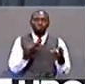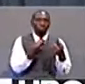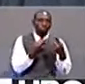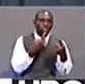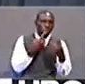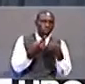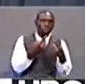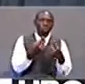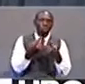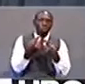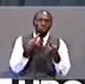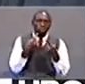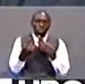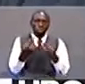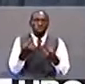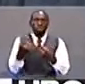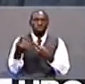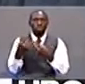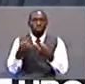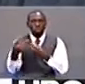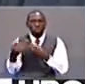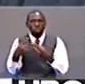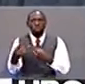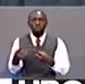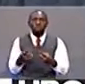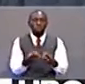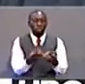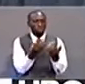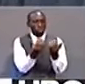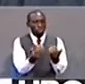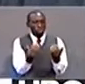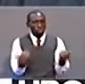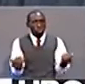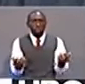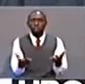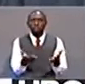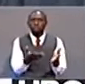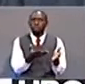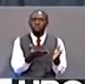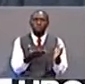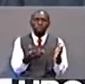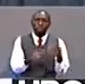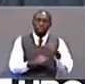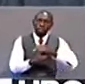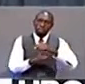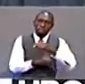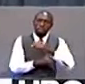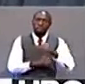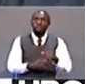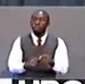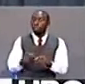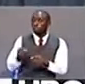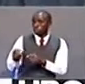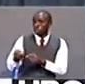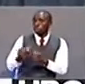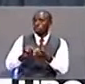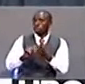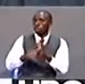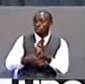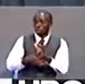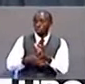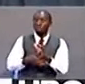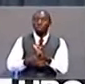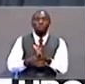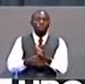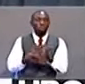children that he was supporting. This is a matter that will be looked at closely by